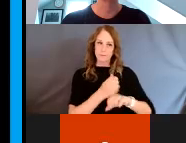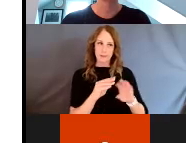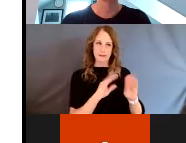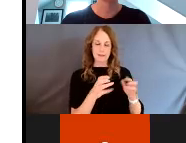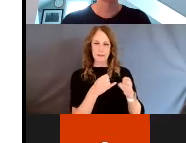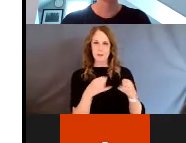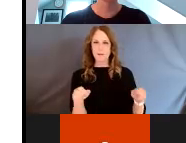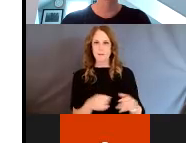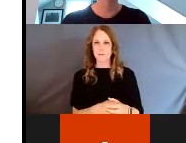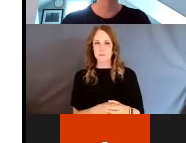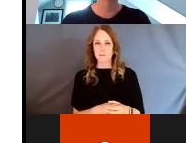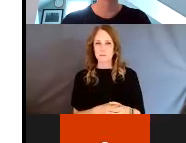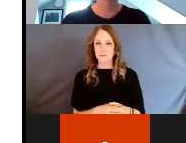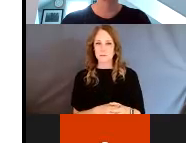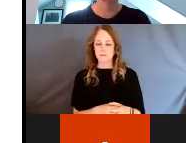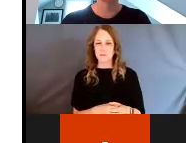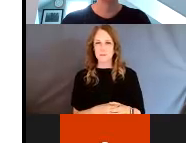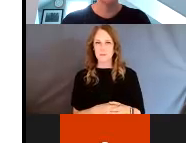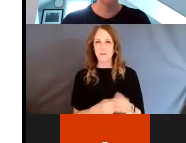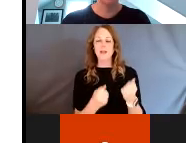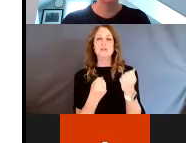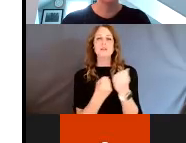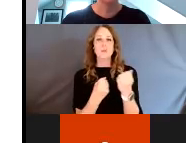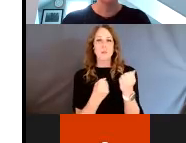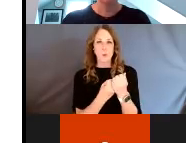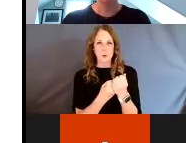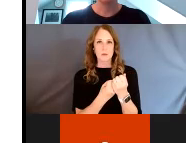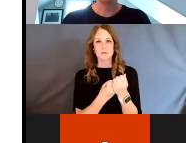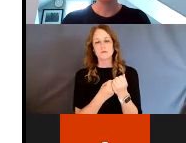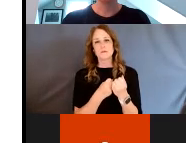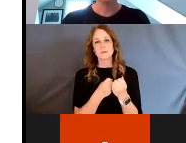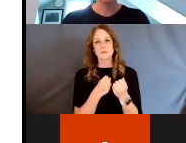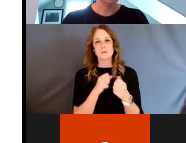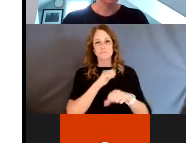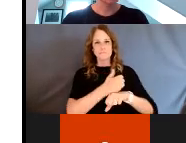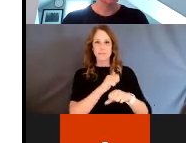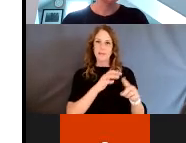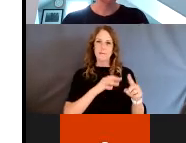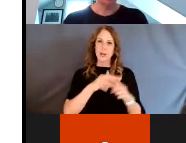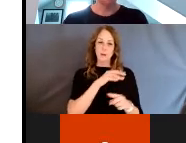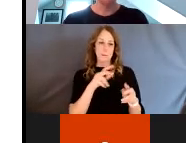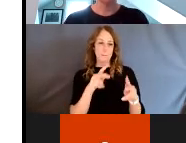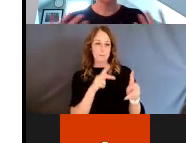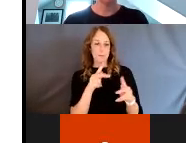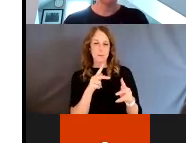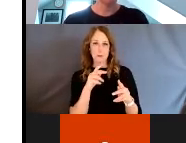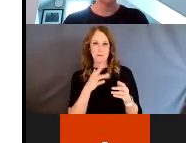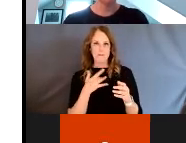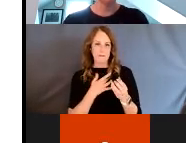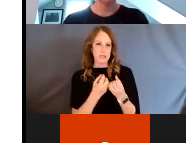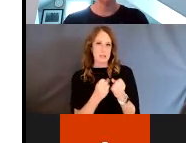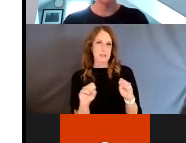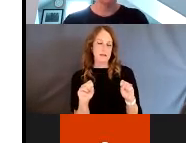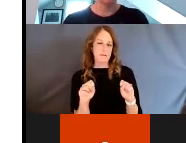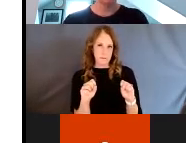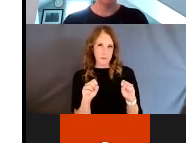boundaries and to support and create that environment where folks are safe and they can, they